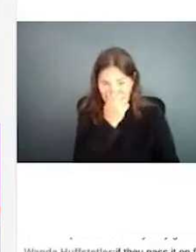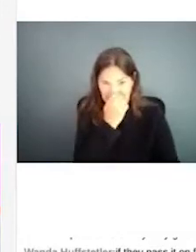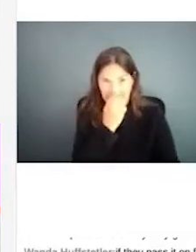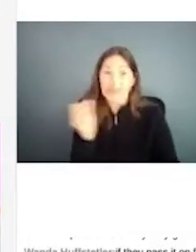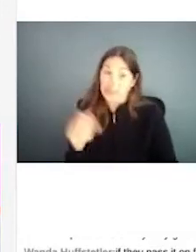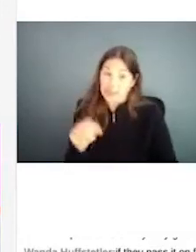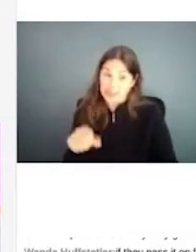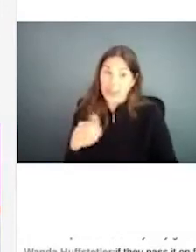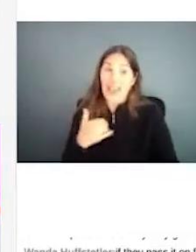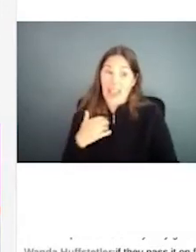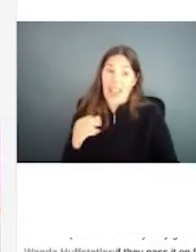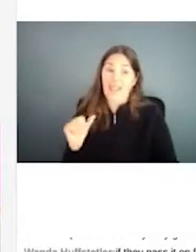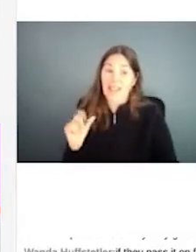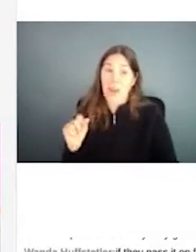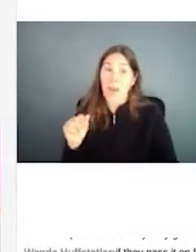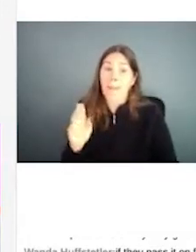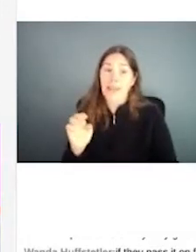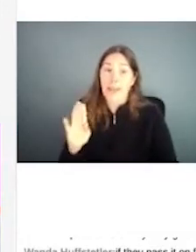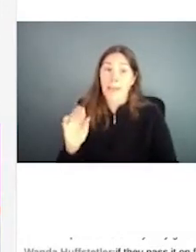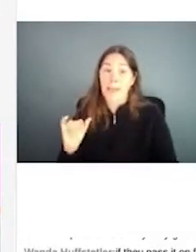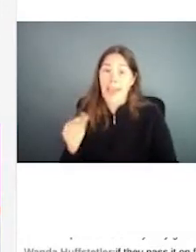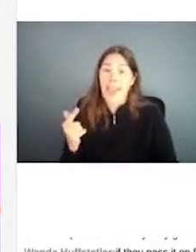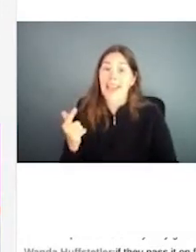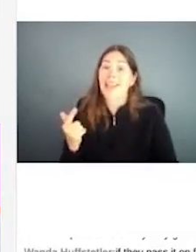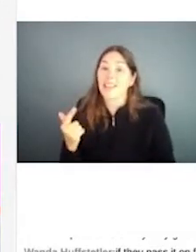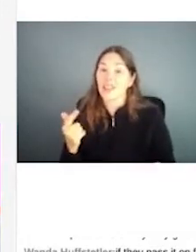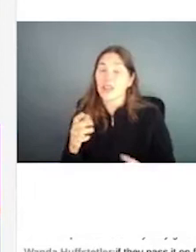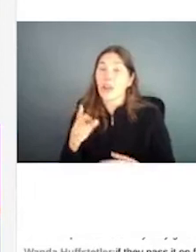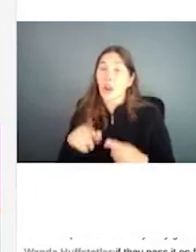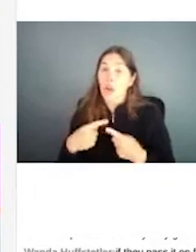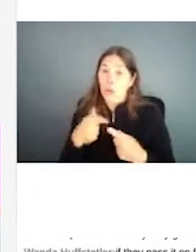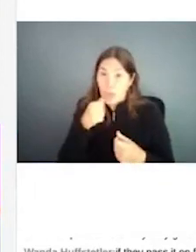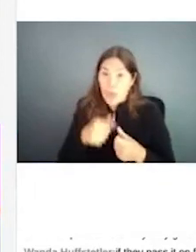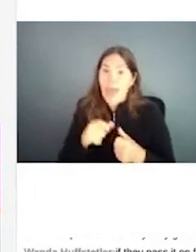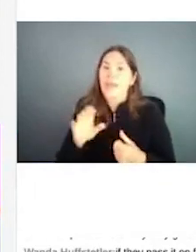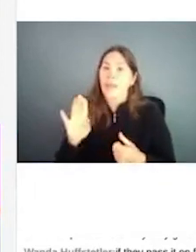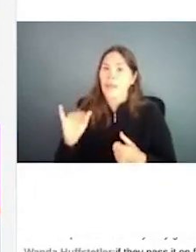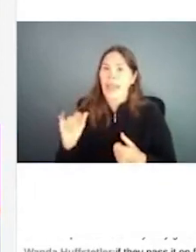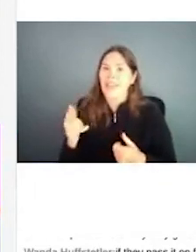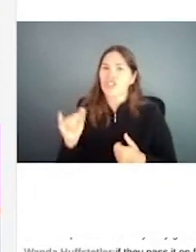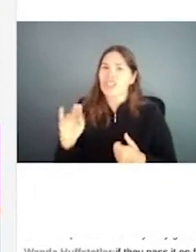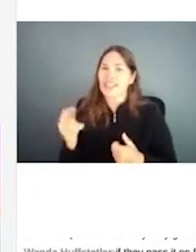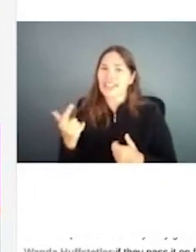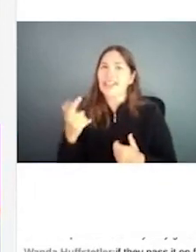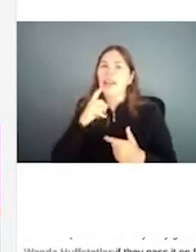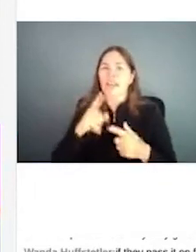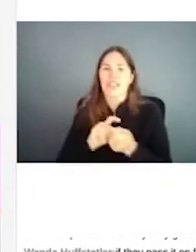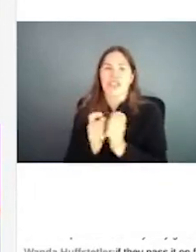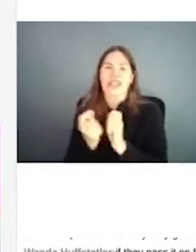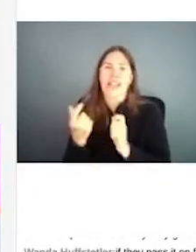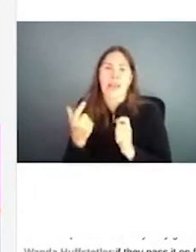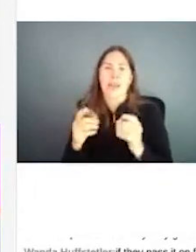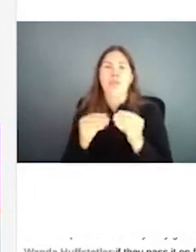Yep, they have the Adobe badges. And I don't know if you all saw when they were talking, they've changed the badging a little bit to make more combinations to